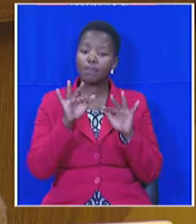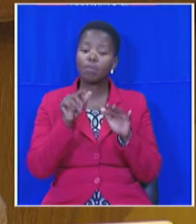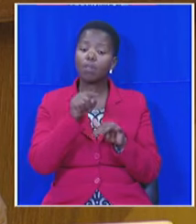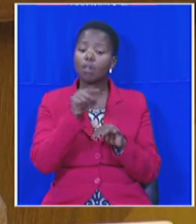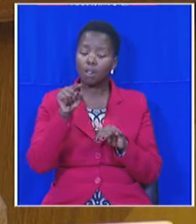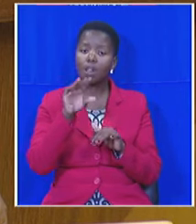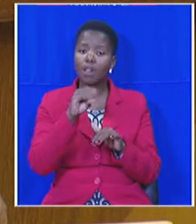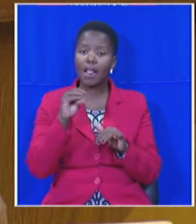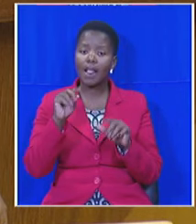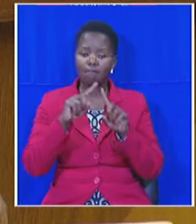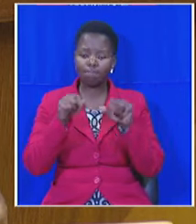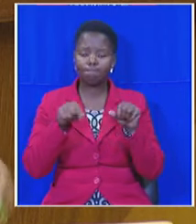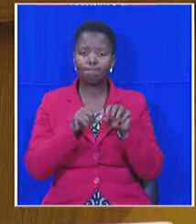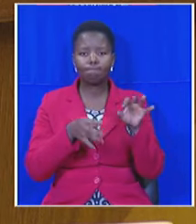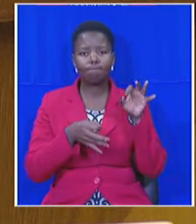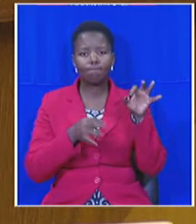title deed ngithi.